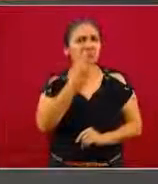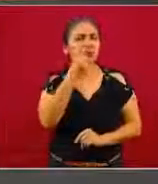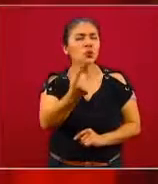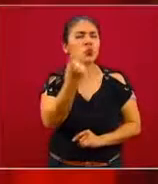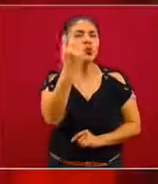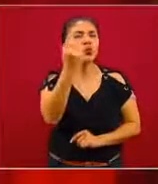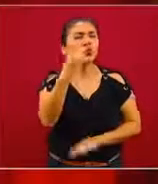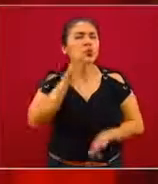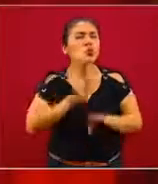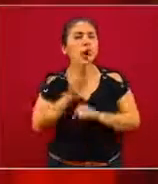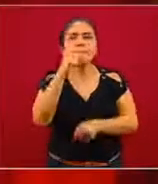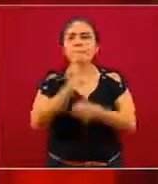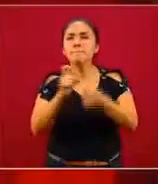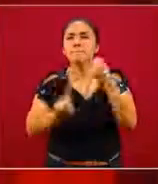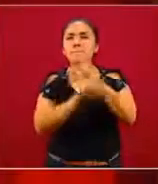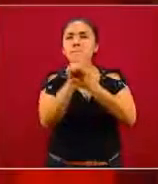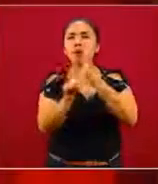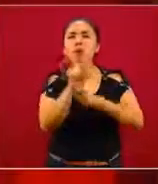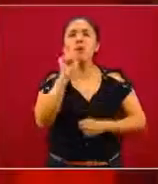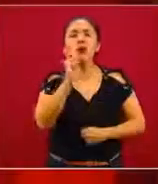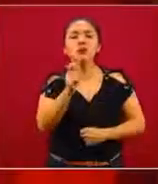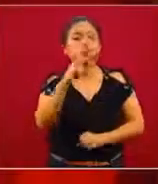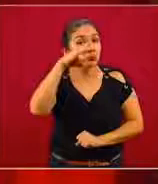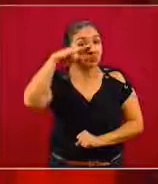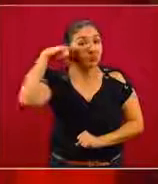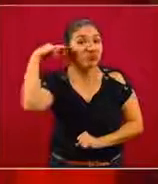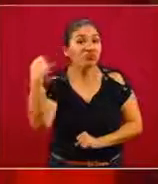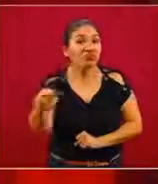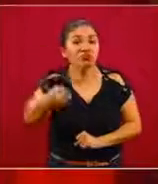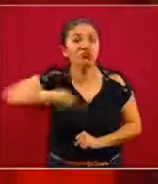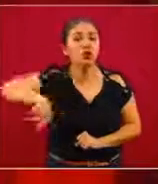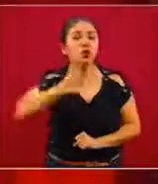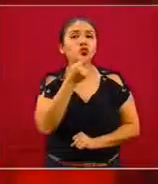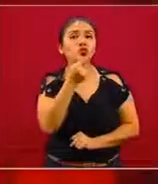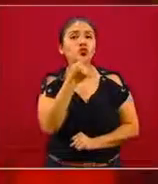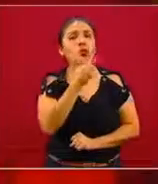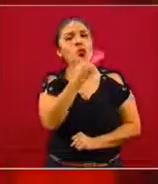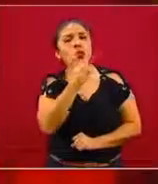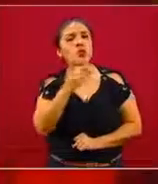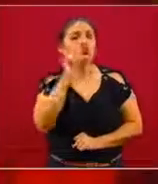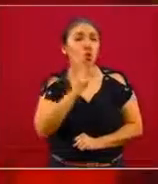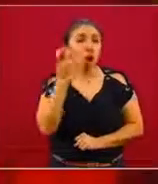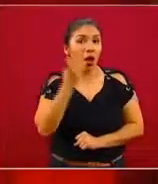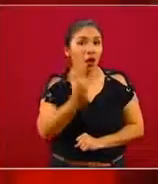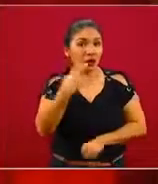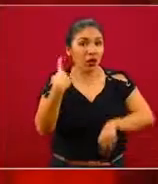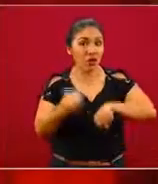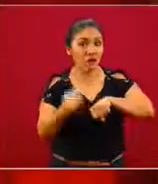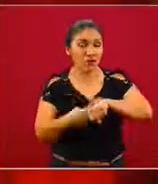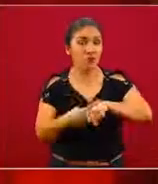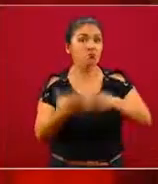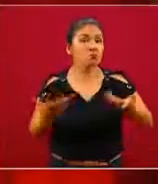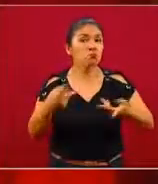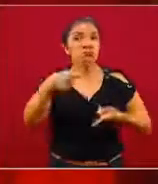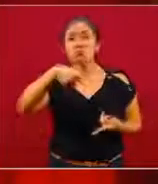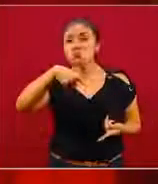said before, one of the primary issues is the invisibility of children during the pandemic.